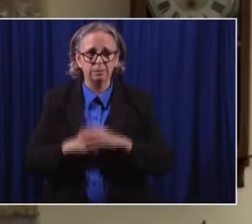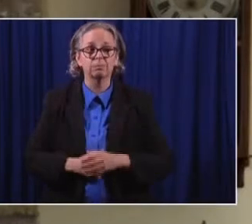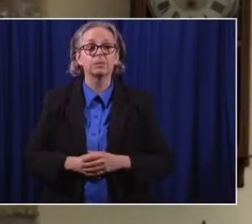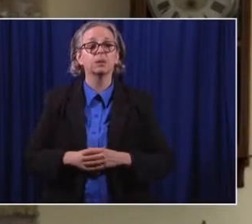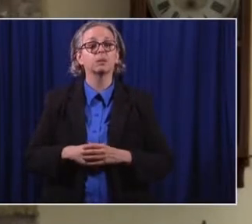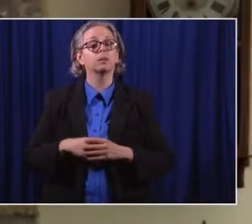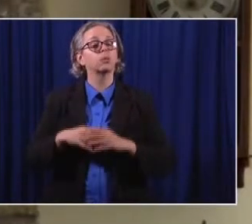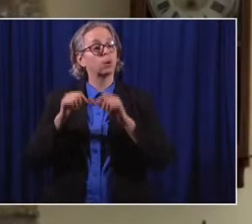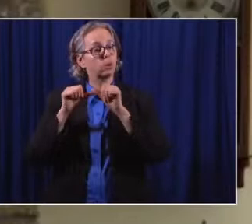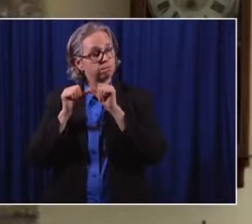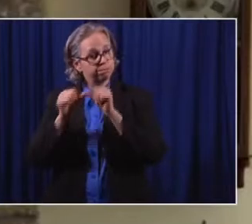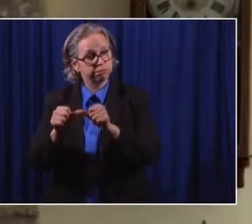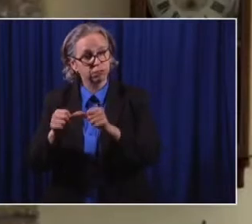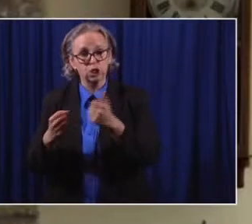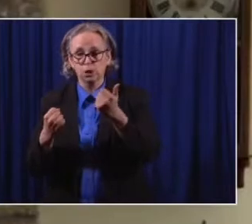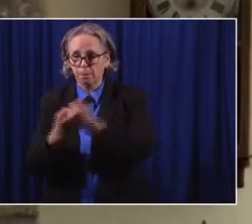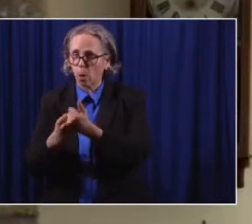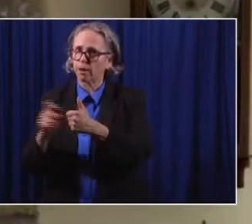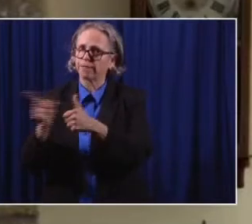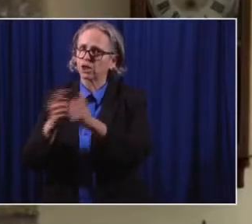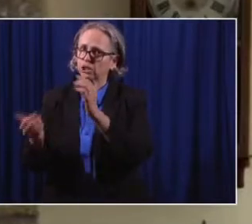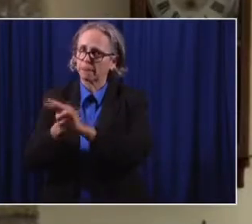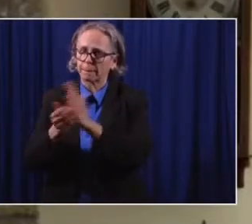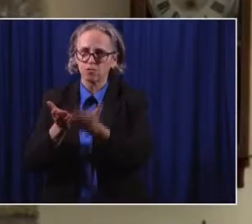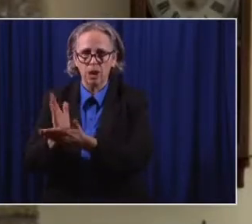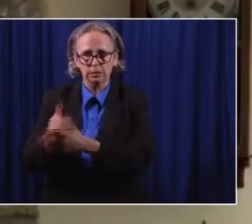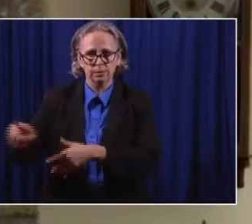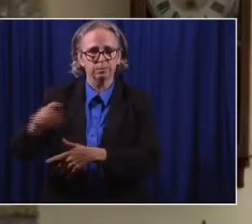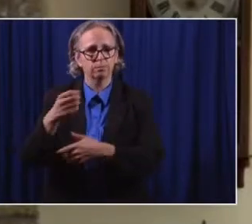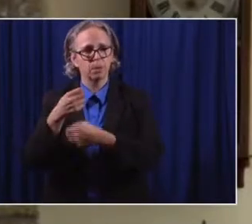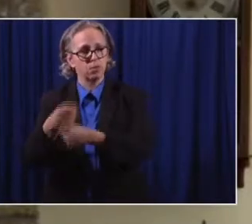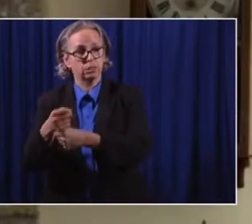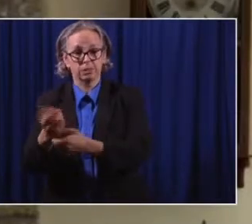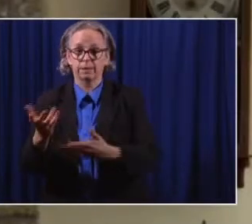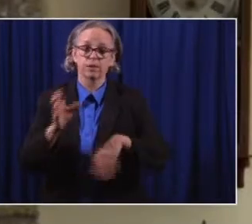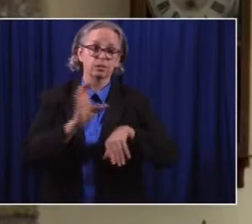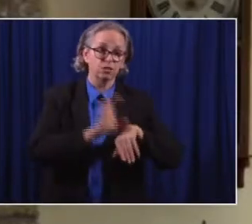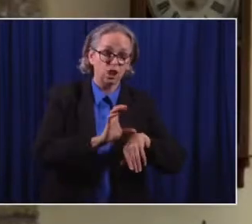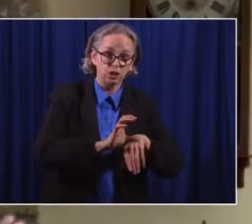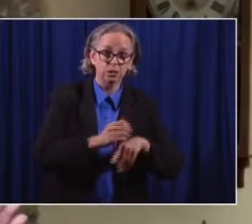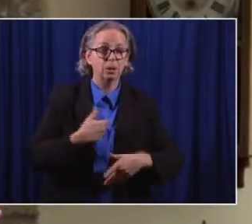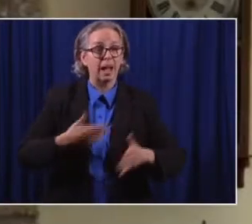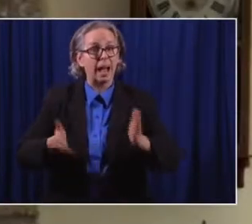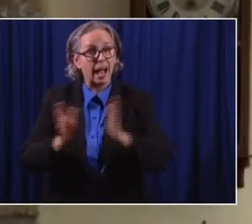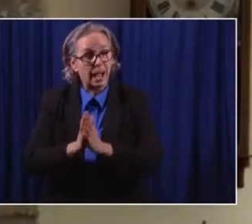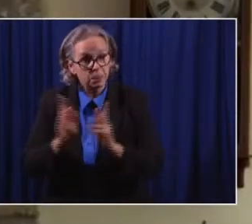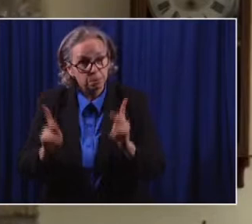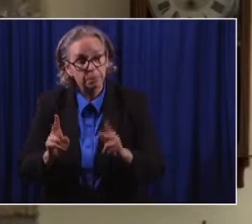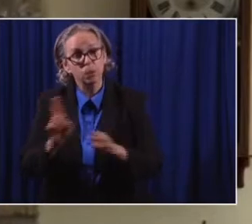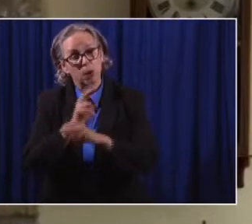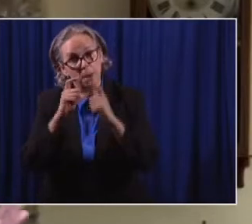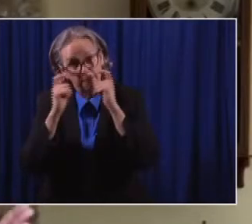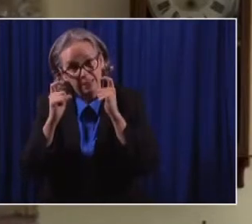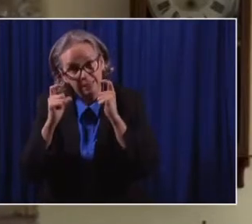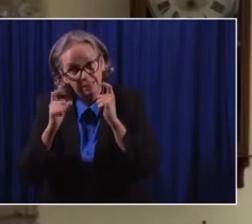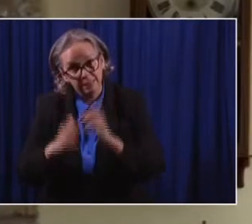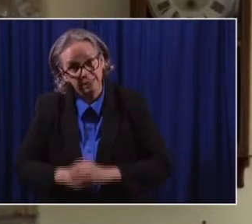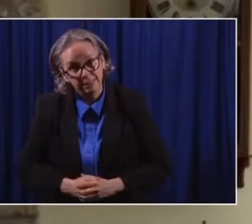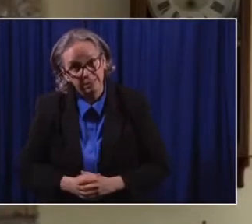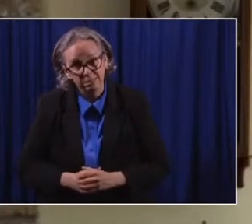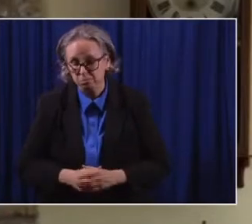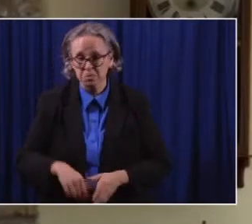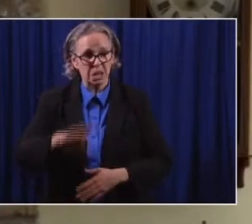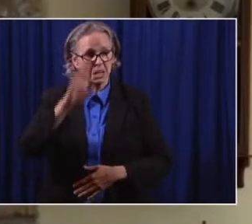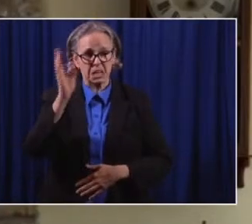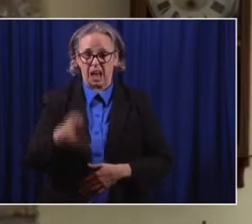churches. We've said people need to wear masks in church, but we never, at the height of this, ever shut our churches